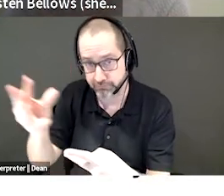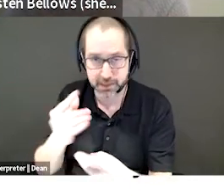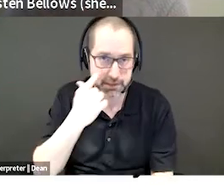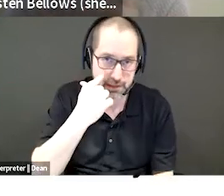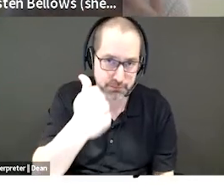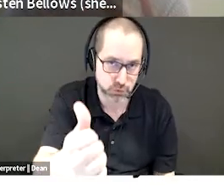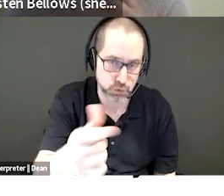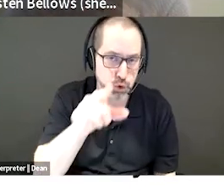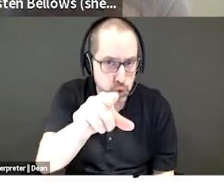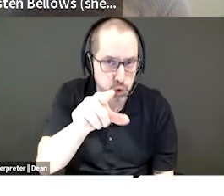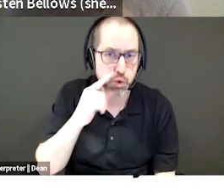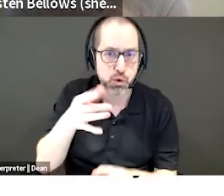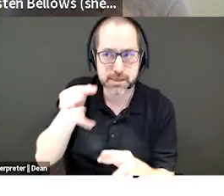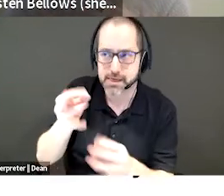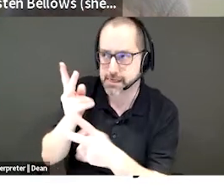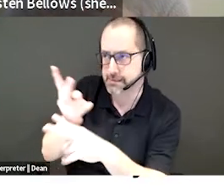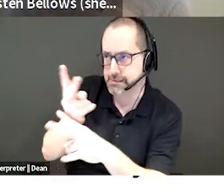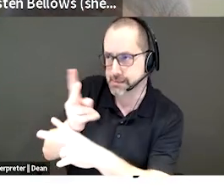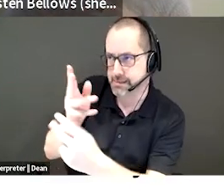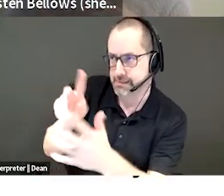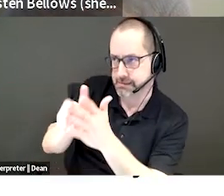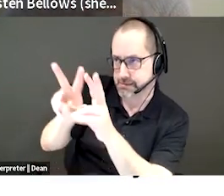relevant to disclose or not.